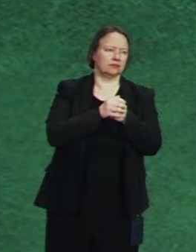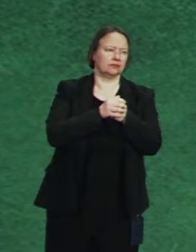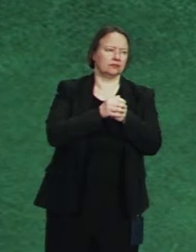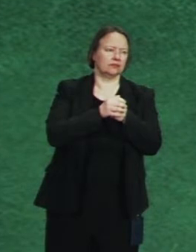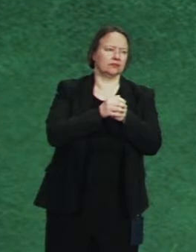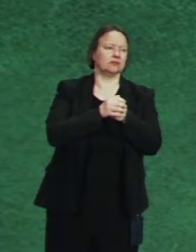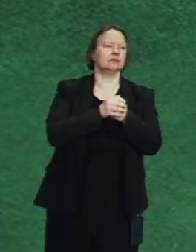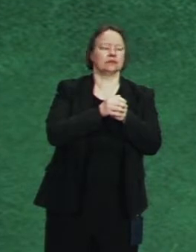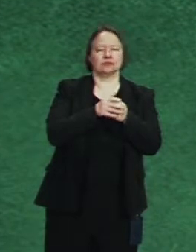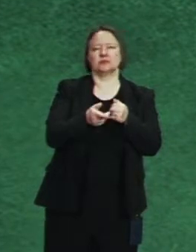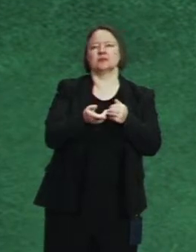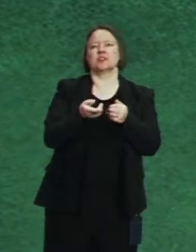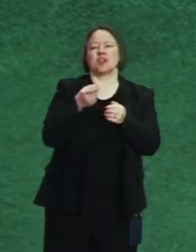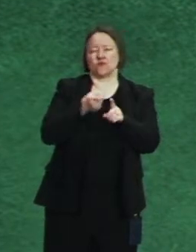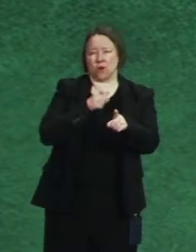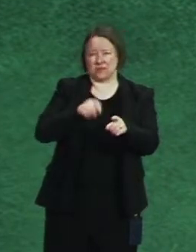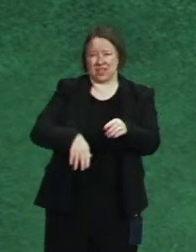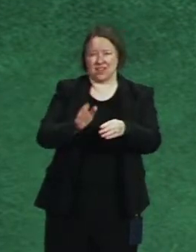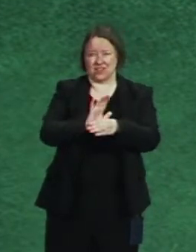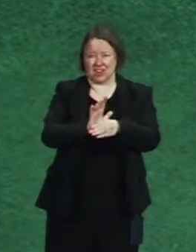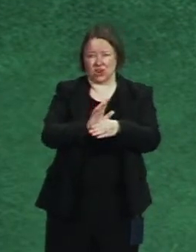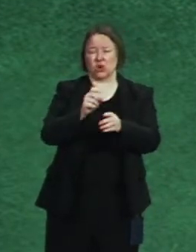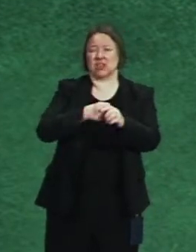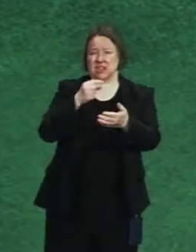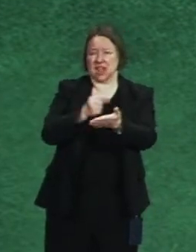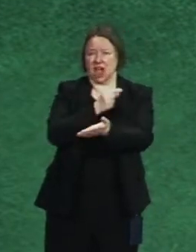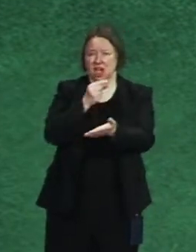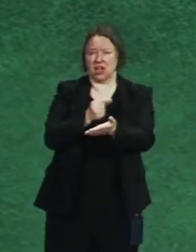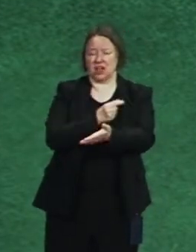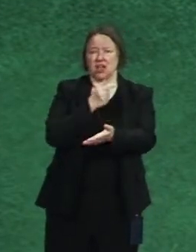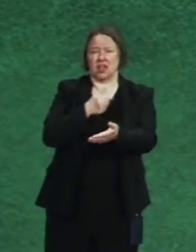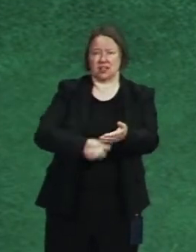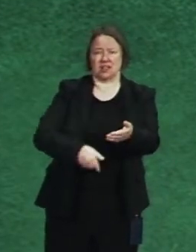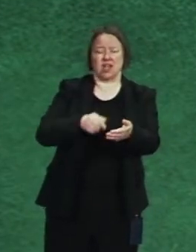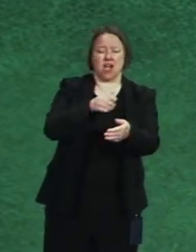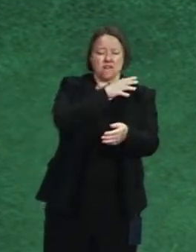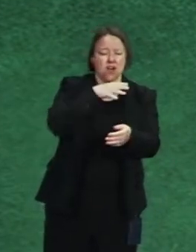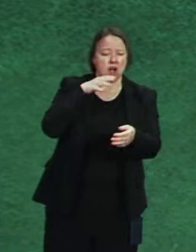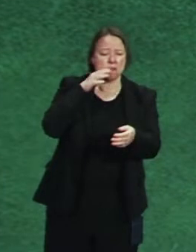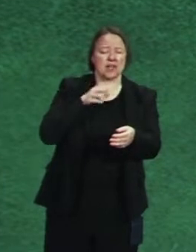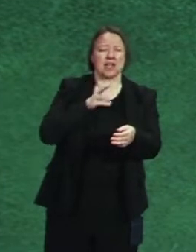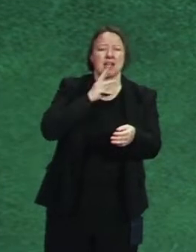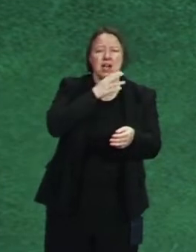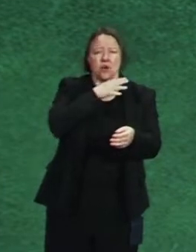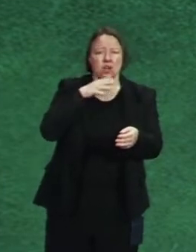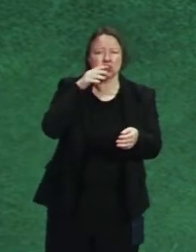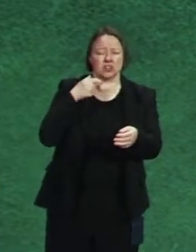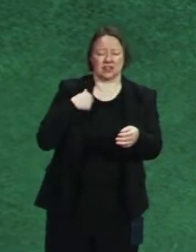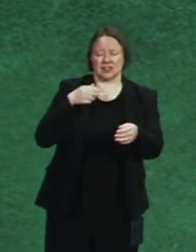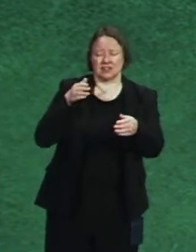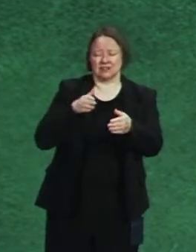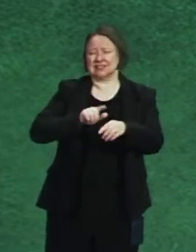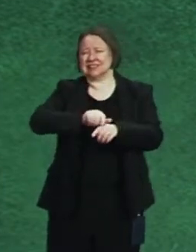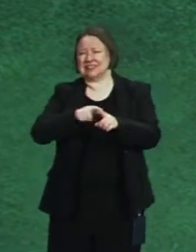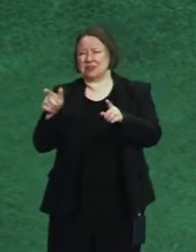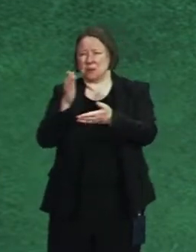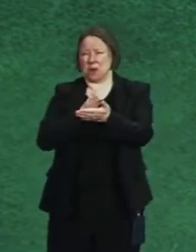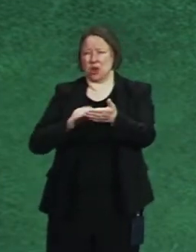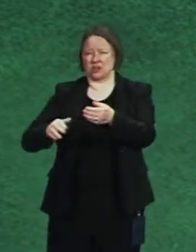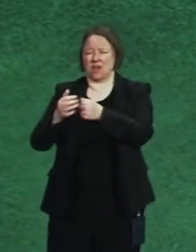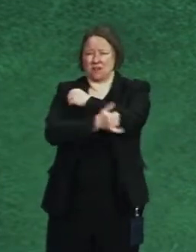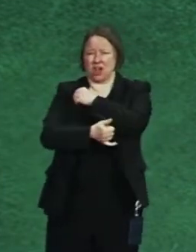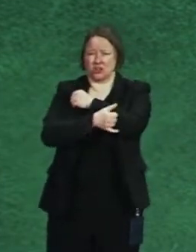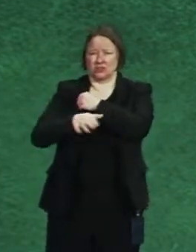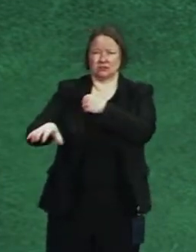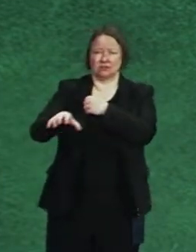As seen from the sad video, in Ghana, both crop farming and aquaculture pollution exist at different parts of the country. Most farms